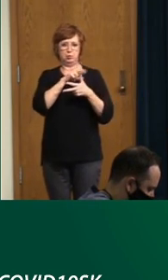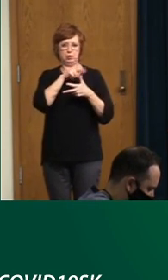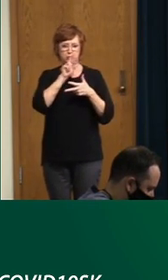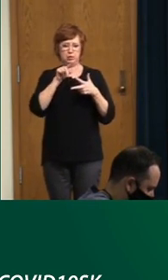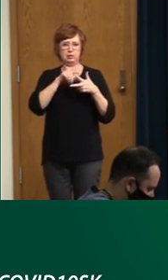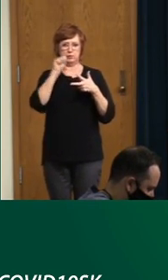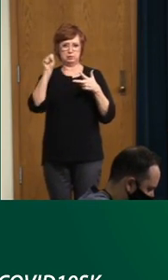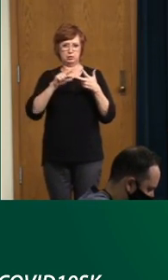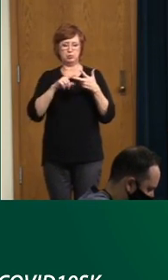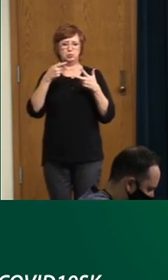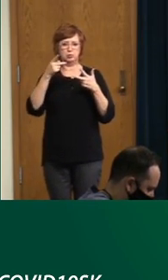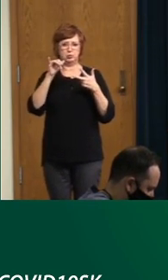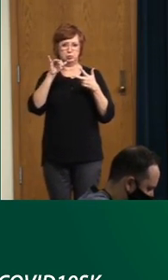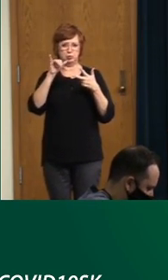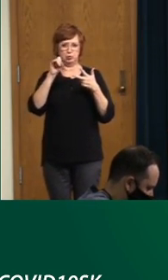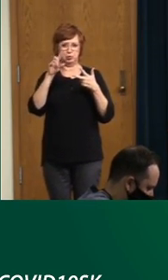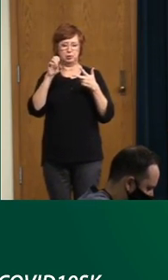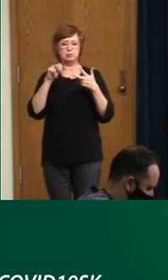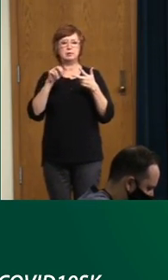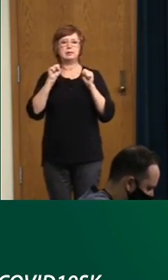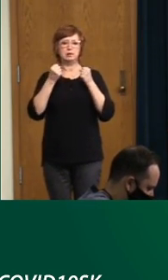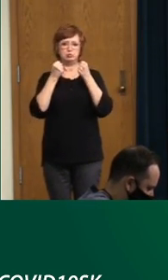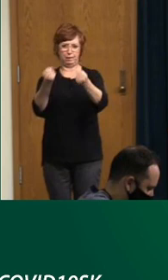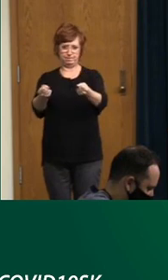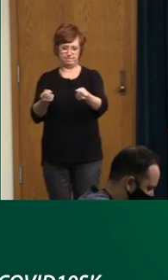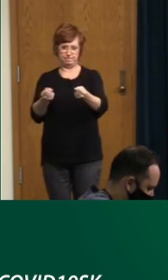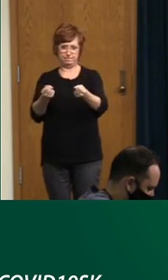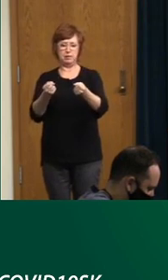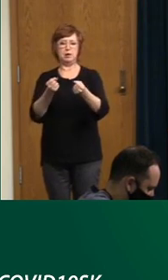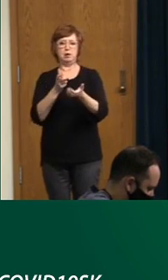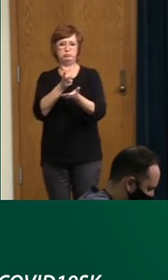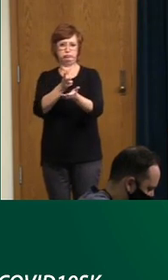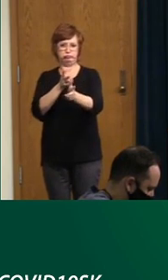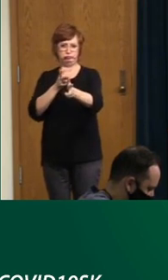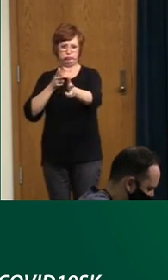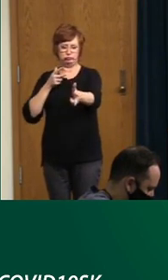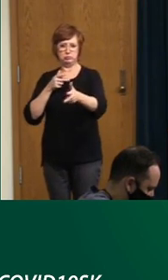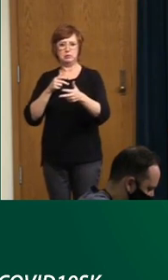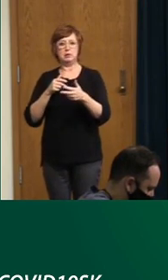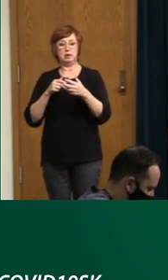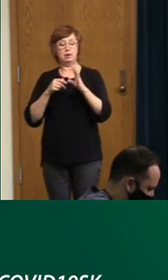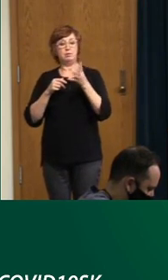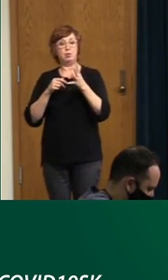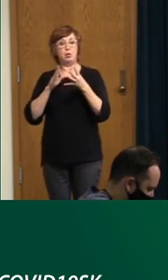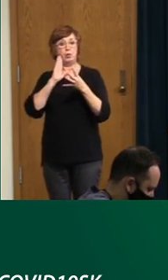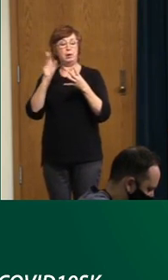Regina, Saskatoon, and Yorkton, with a 4th one in Prince Albert coming online soon.